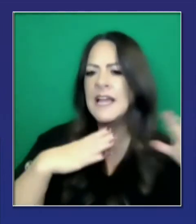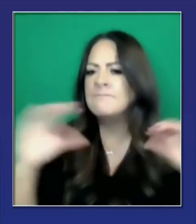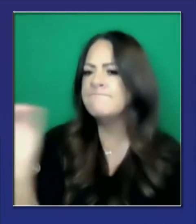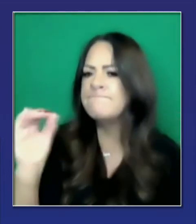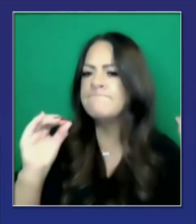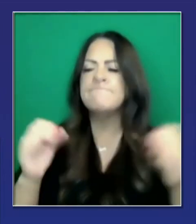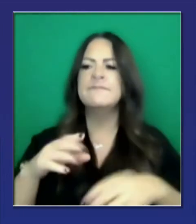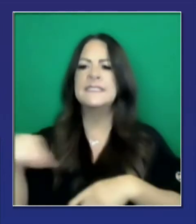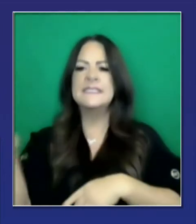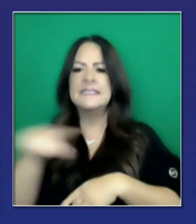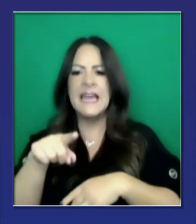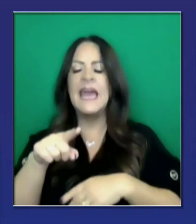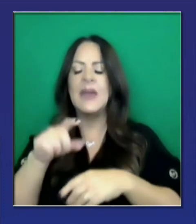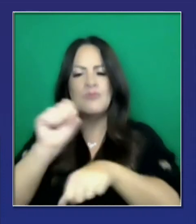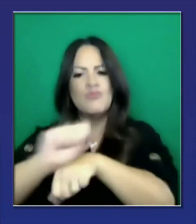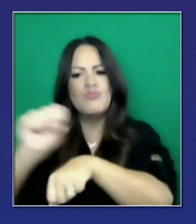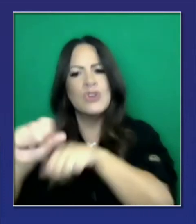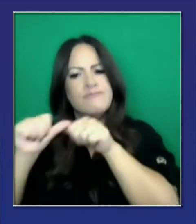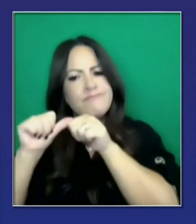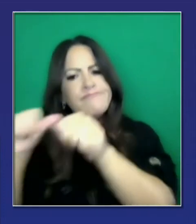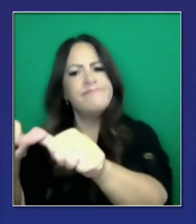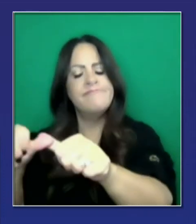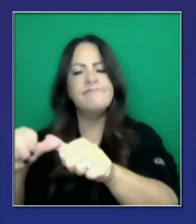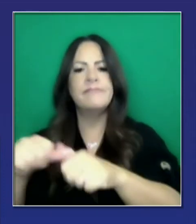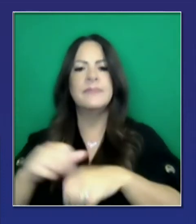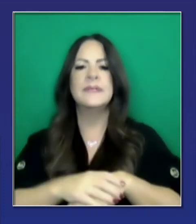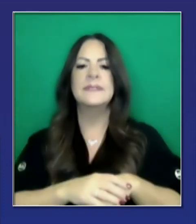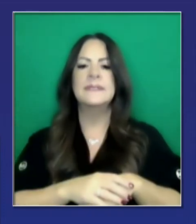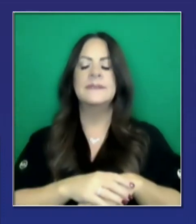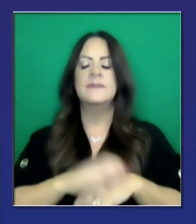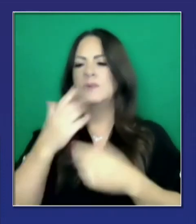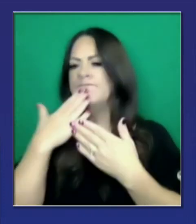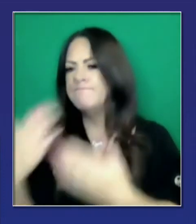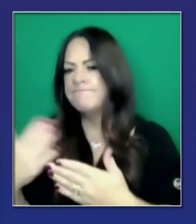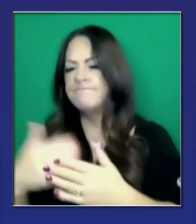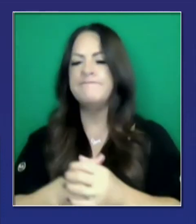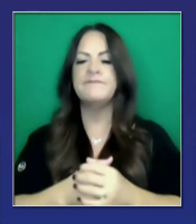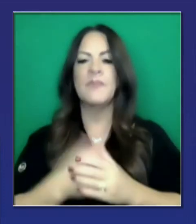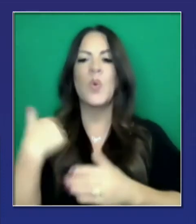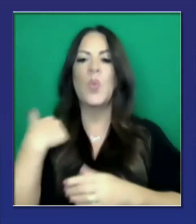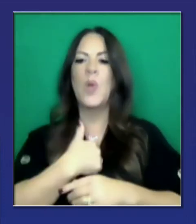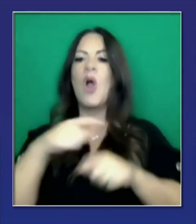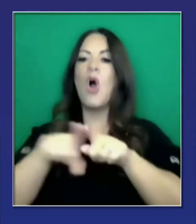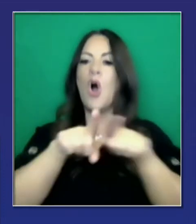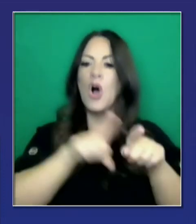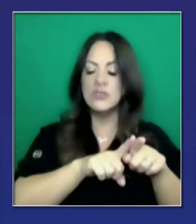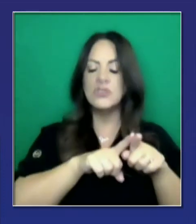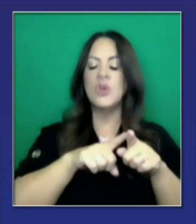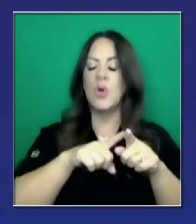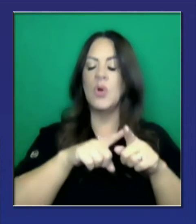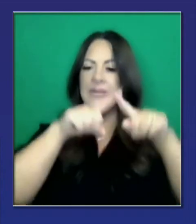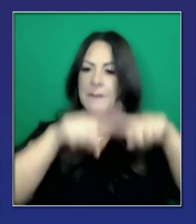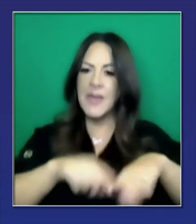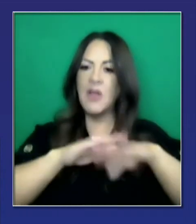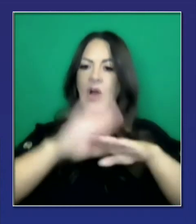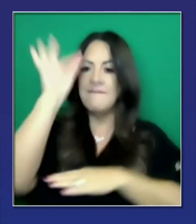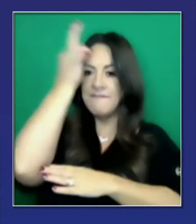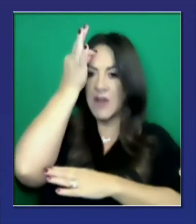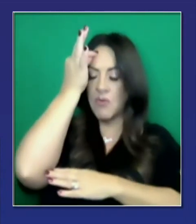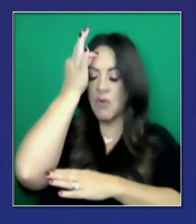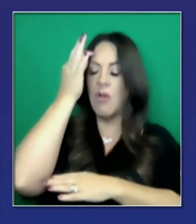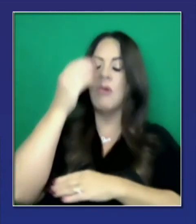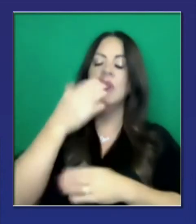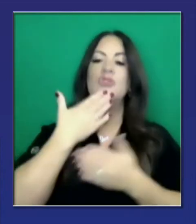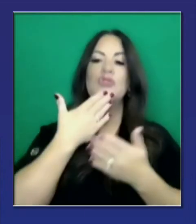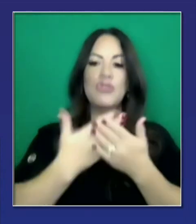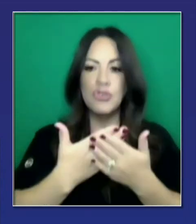86 waivers approved statewide. Federal resources, again, we're pulling down more federal resources. We had good news on